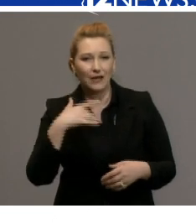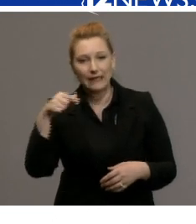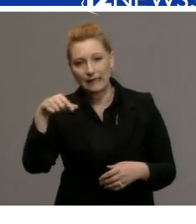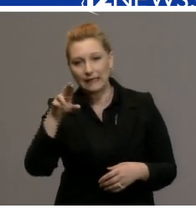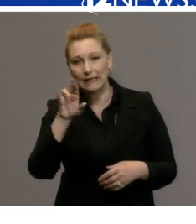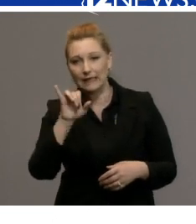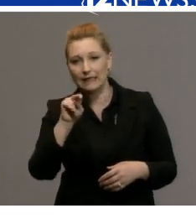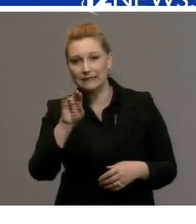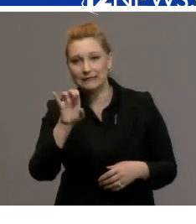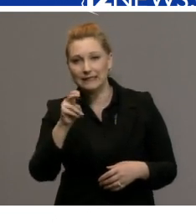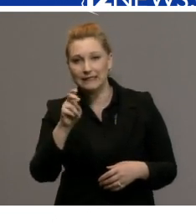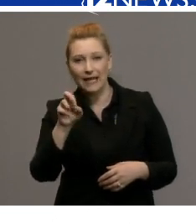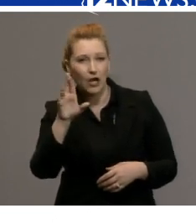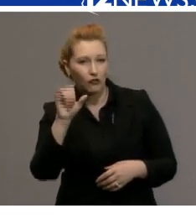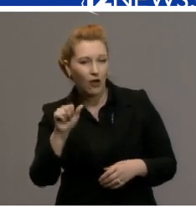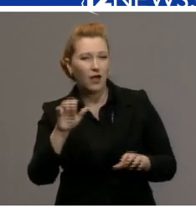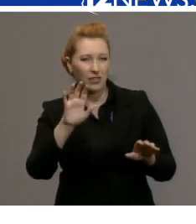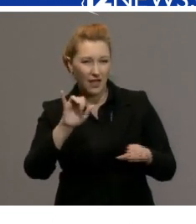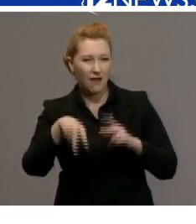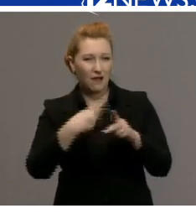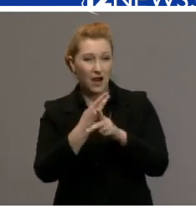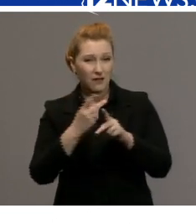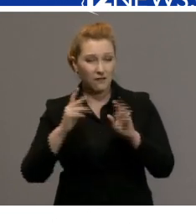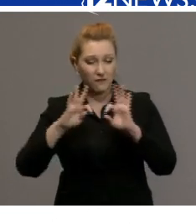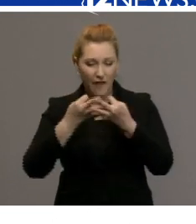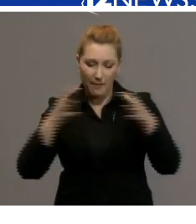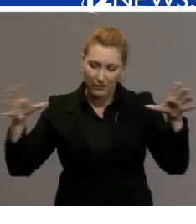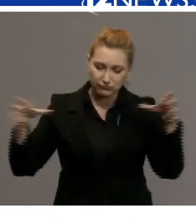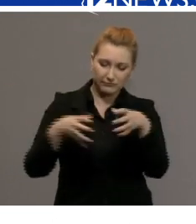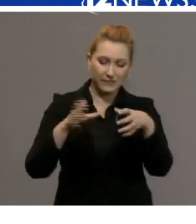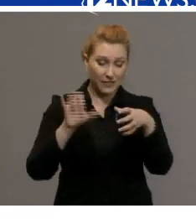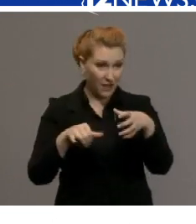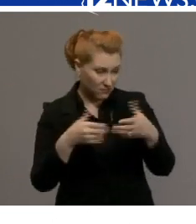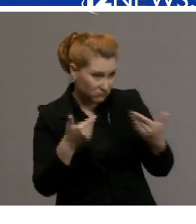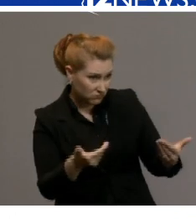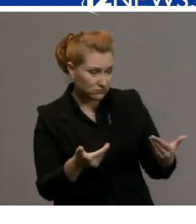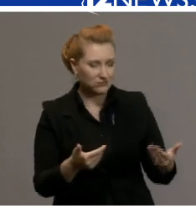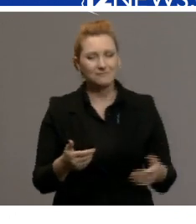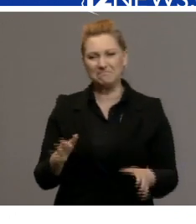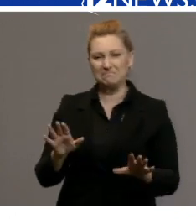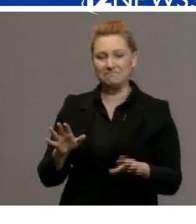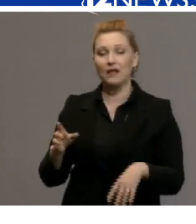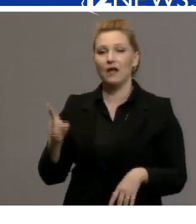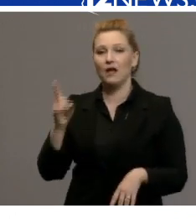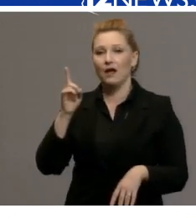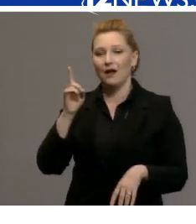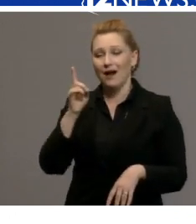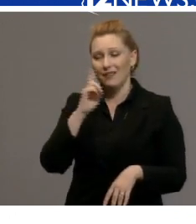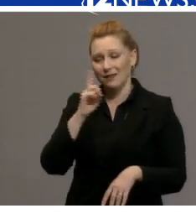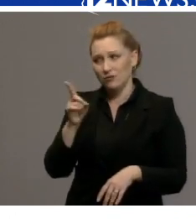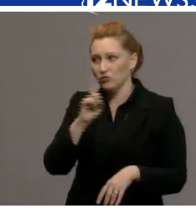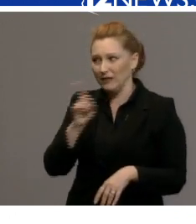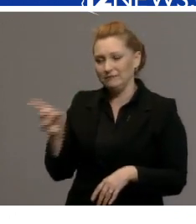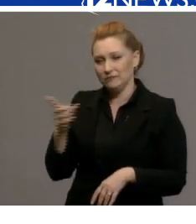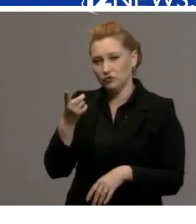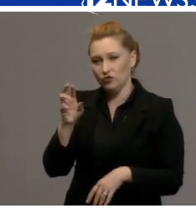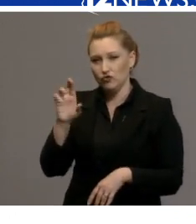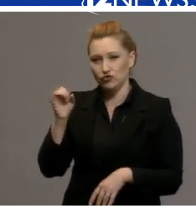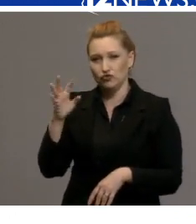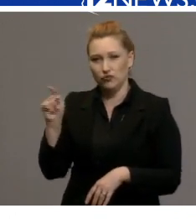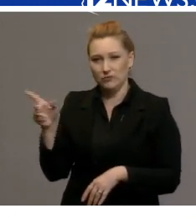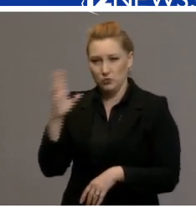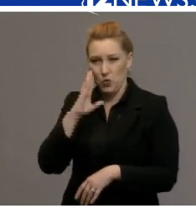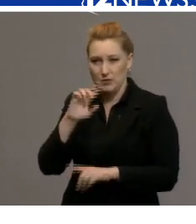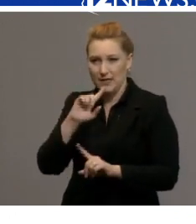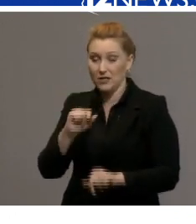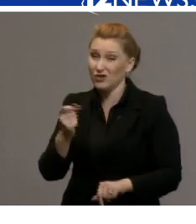to defer to Dr. Christ on this, I think that in terms of social gatherings, where we are right now, it's around groups